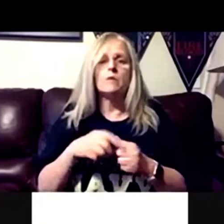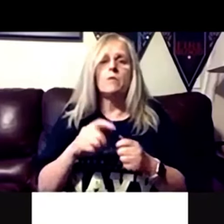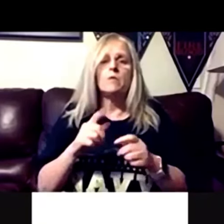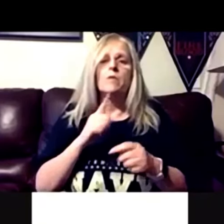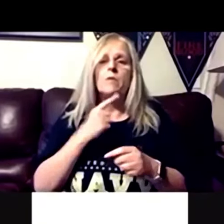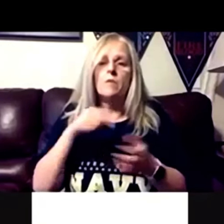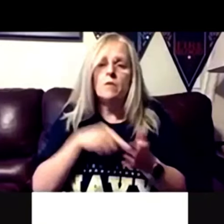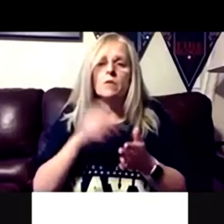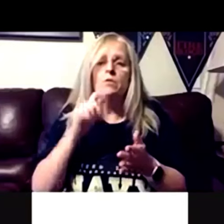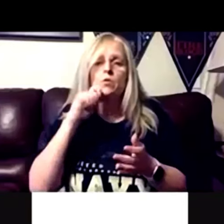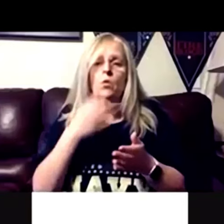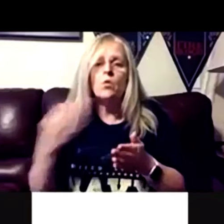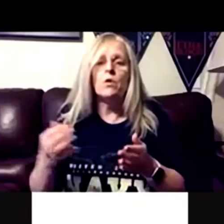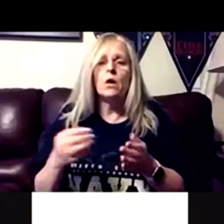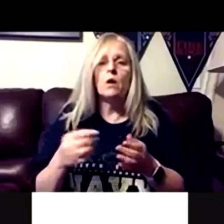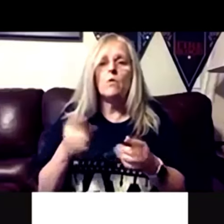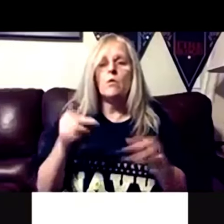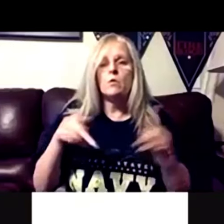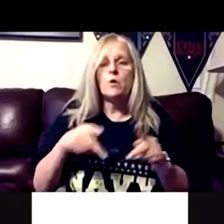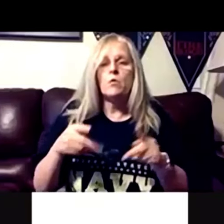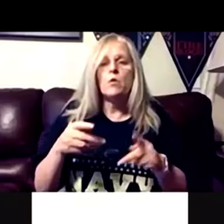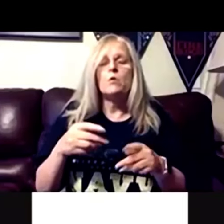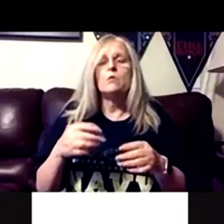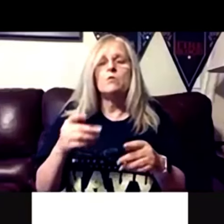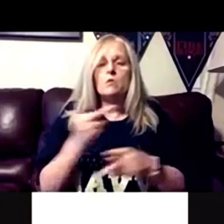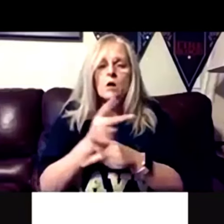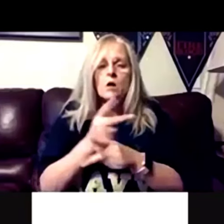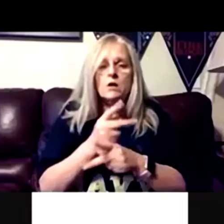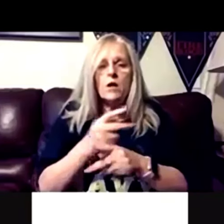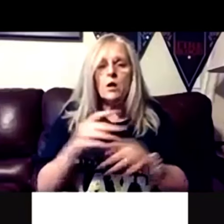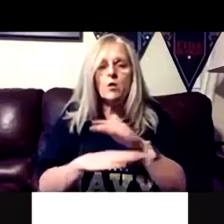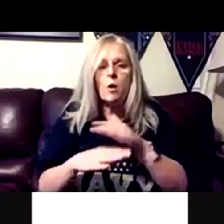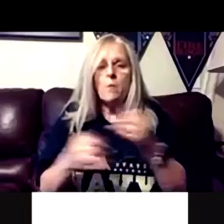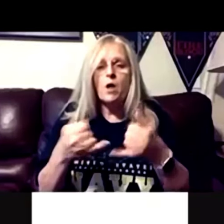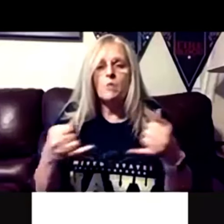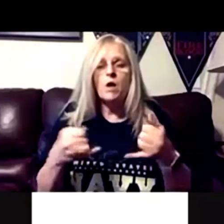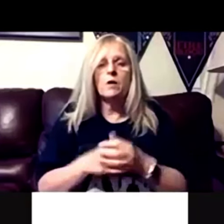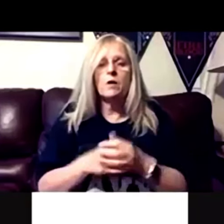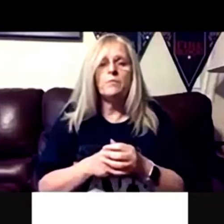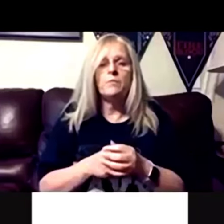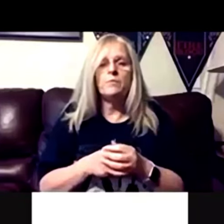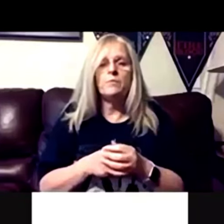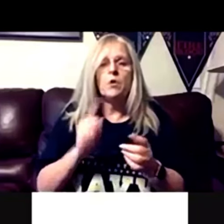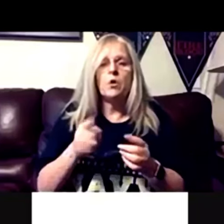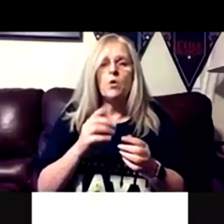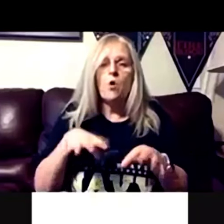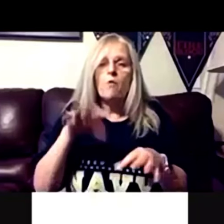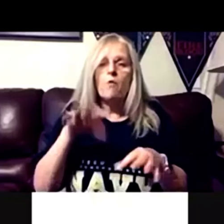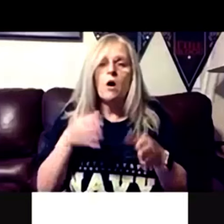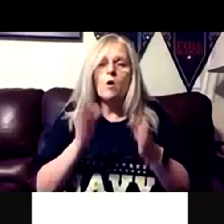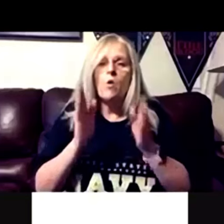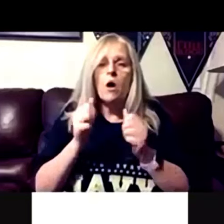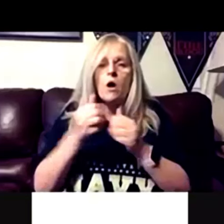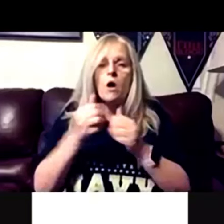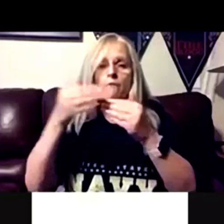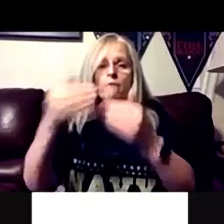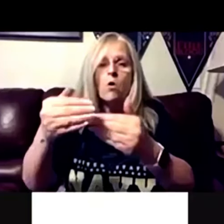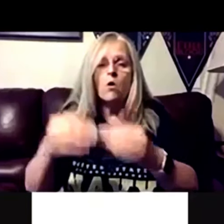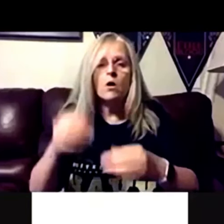those individuals trying to take care of that bottom line. Believe me, you are going to find a way forward that you've never seen